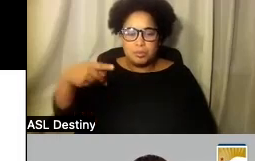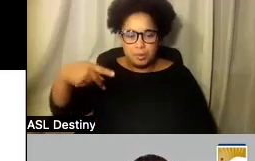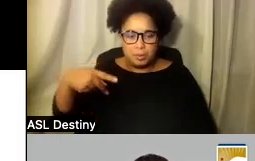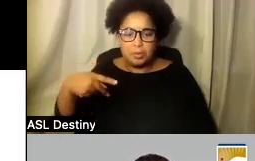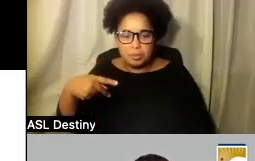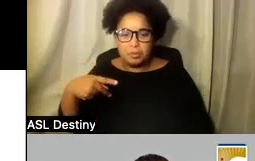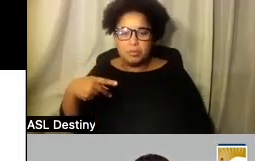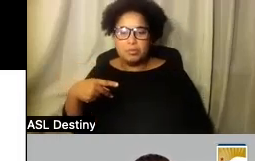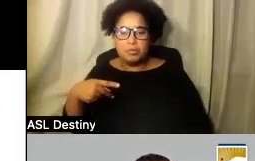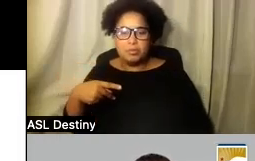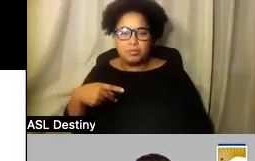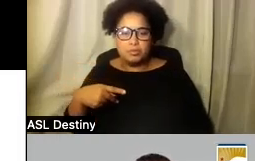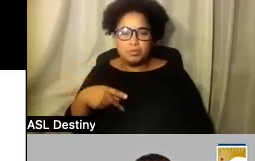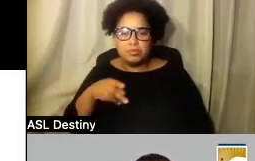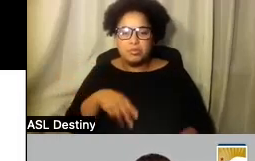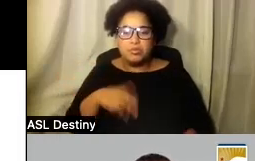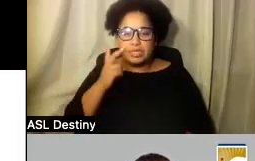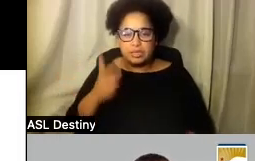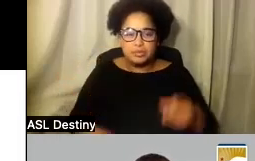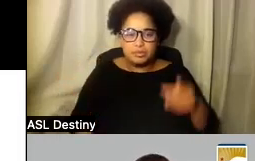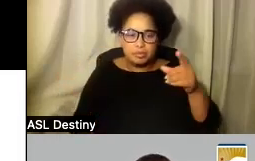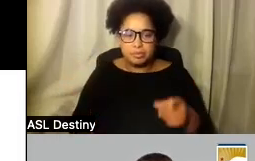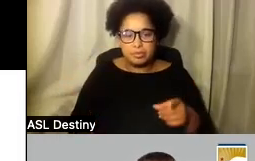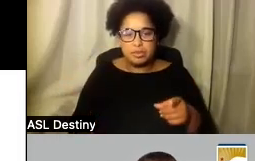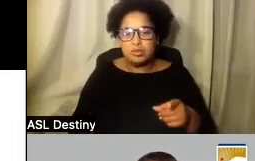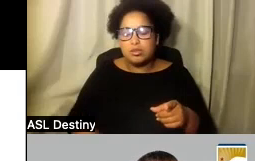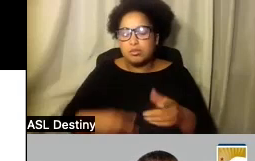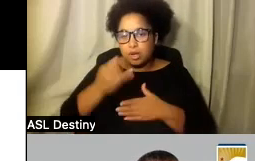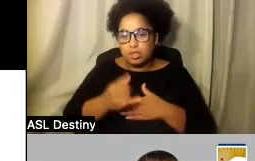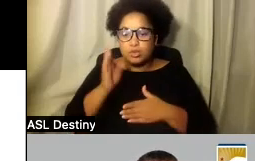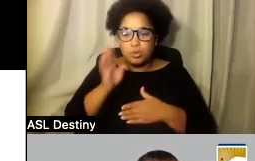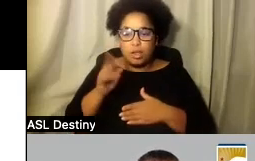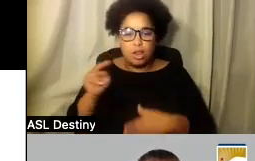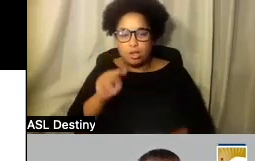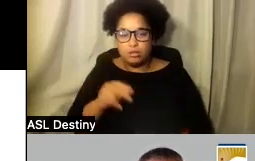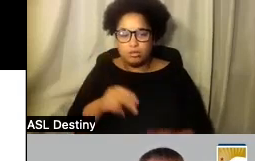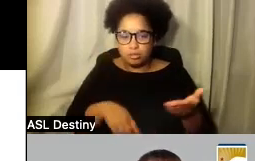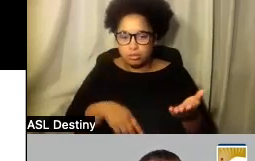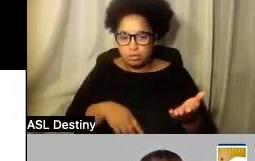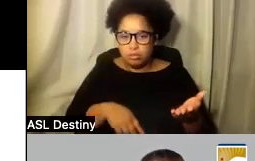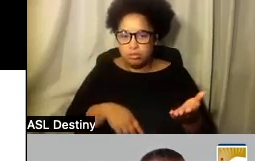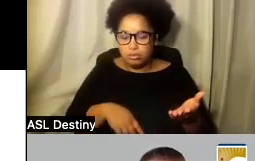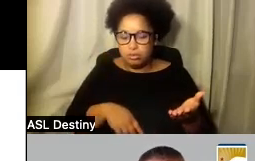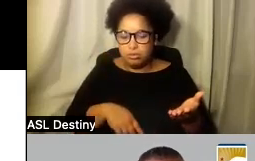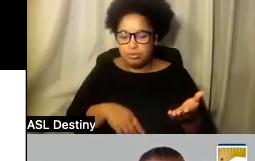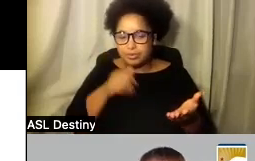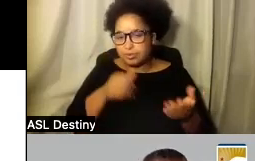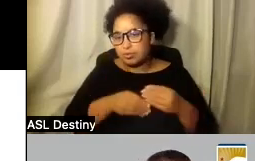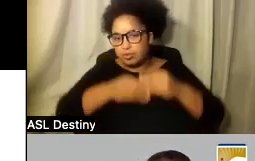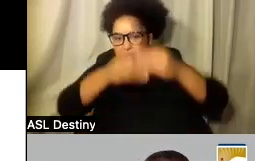These are the projects that we will look at. Now, this is not an exhaustive list. This